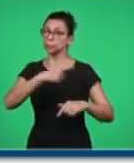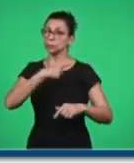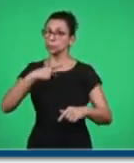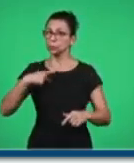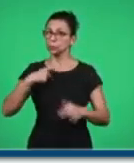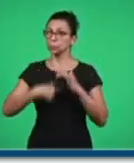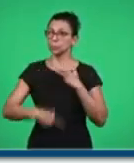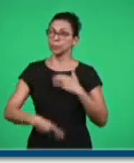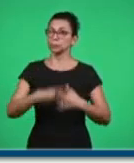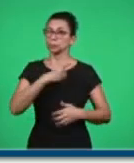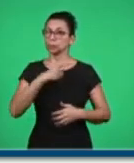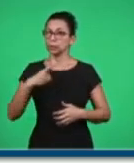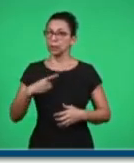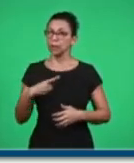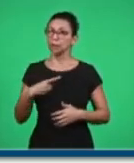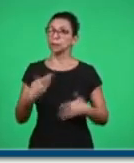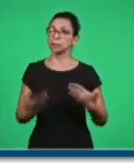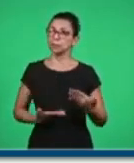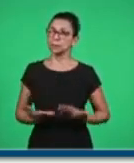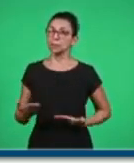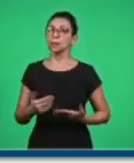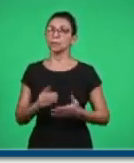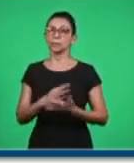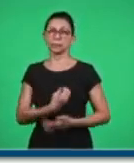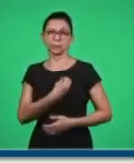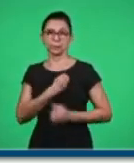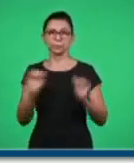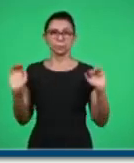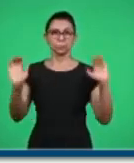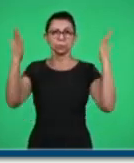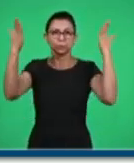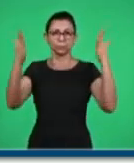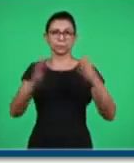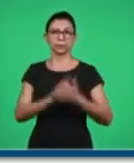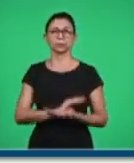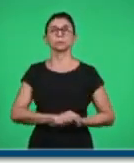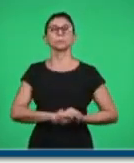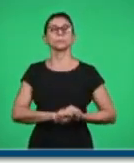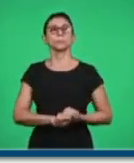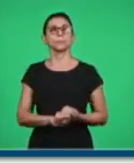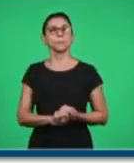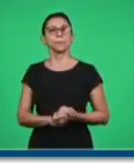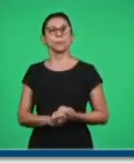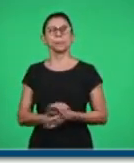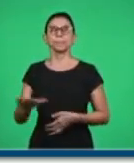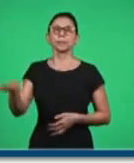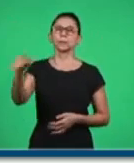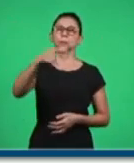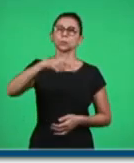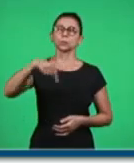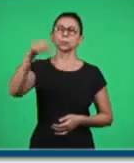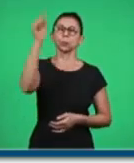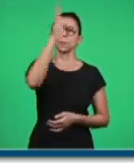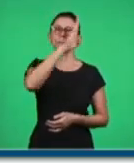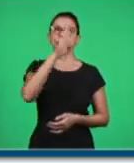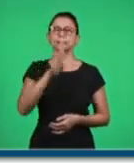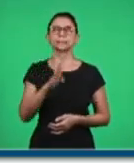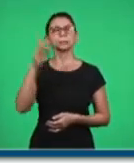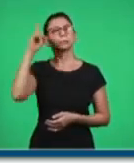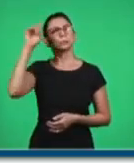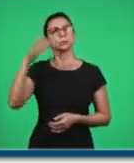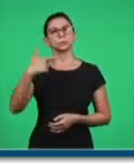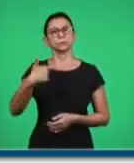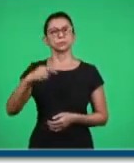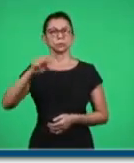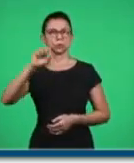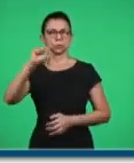pastors, for this event. Rede TV, another Brazilian network for the entire Brazil